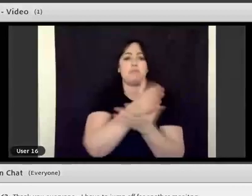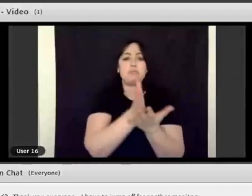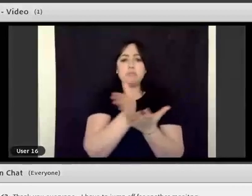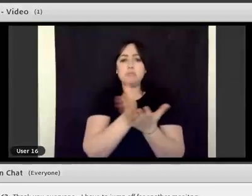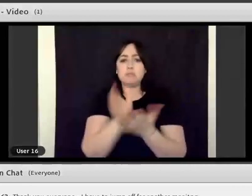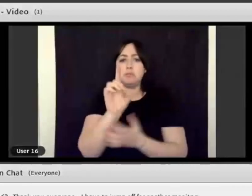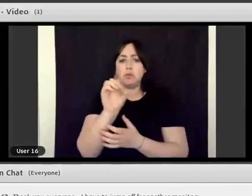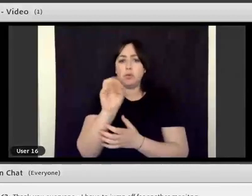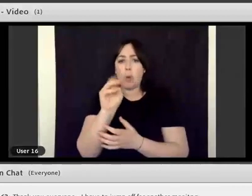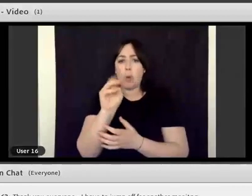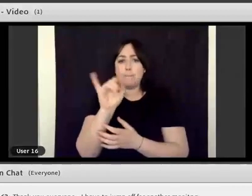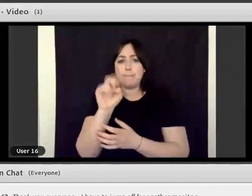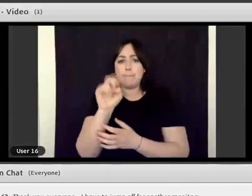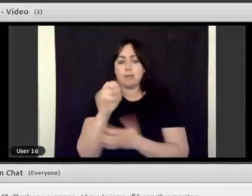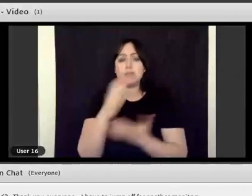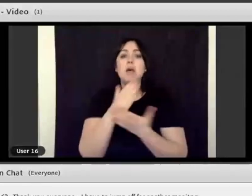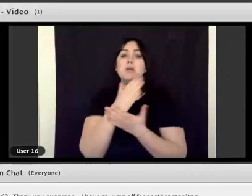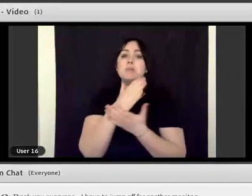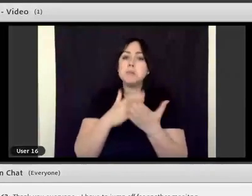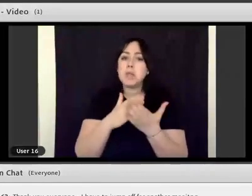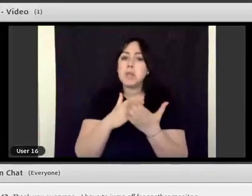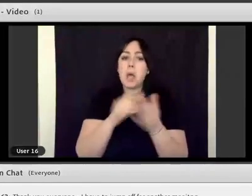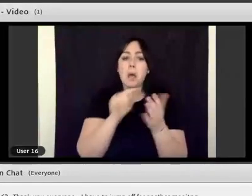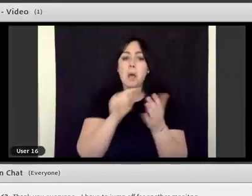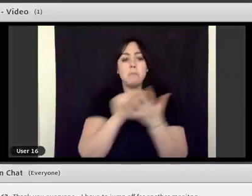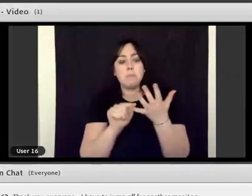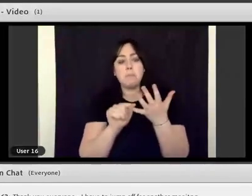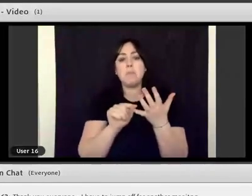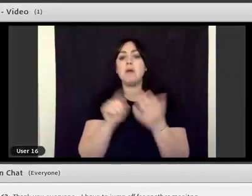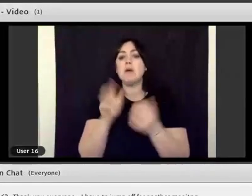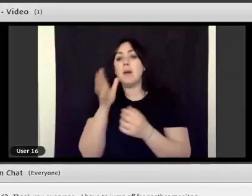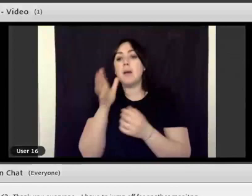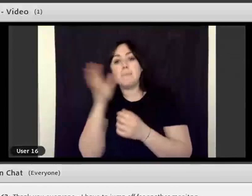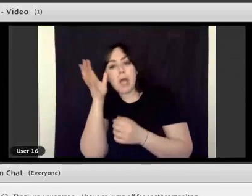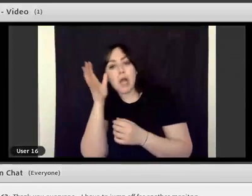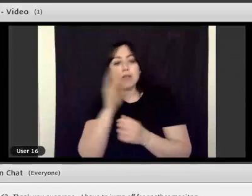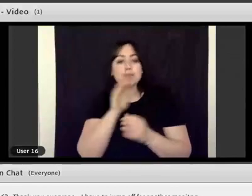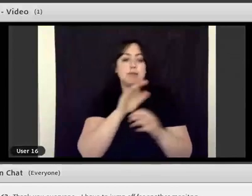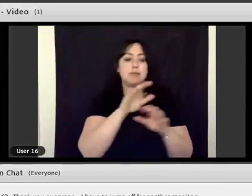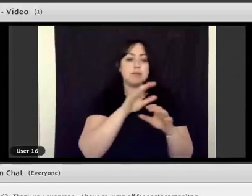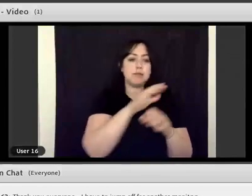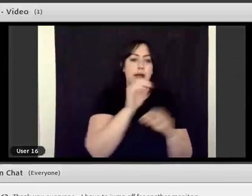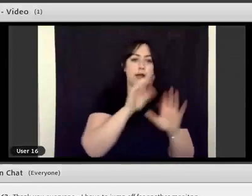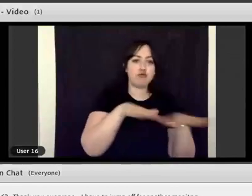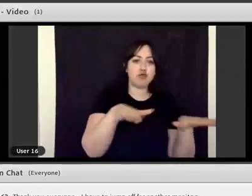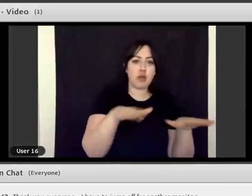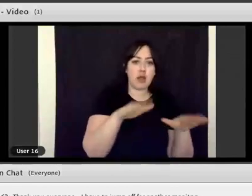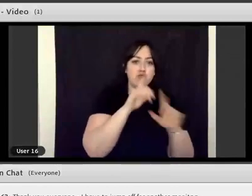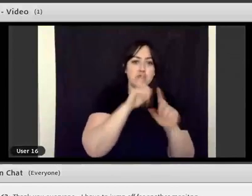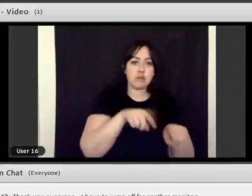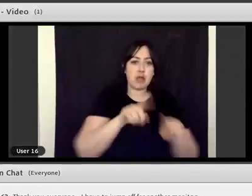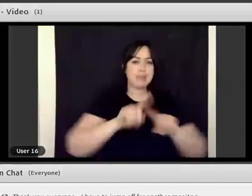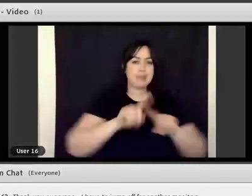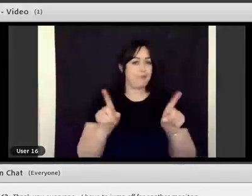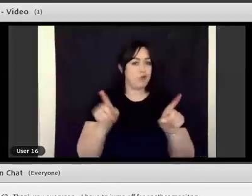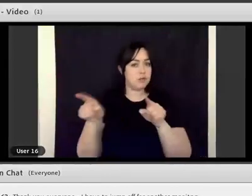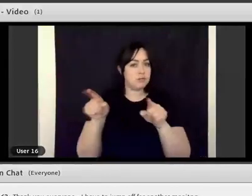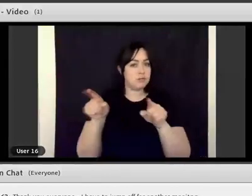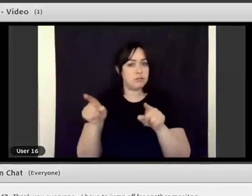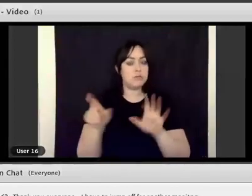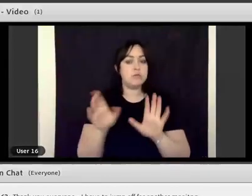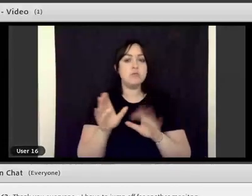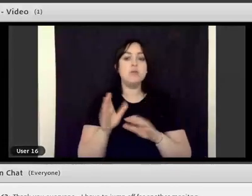some domains where the parental assessment versus the child response were different, and were more domains related